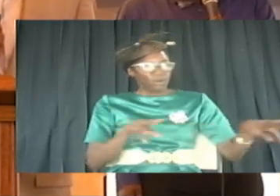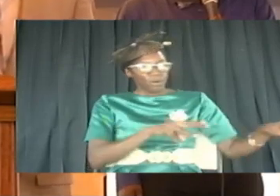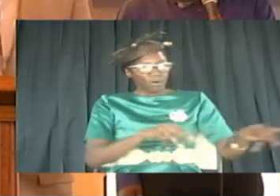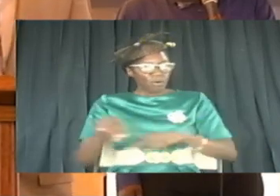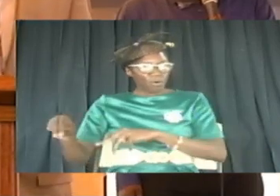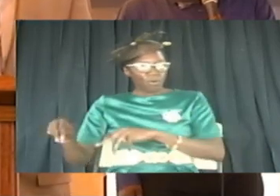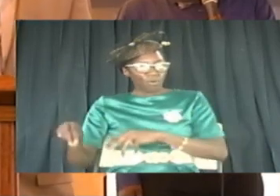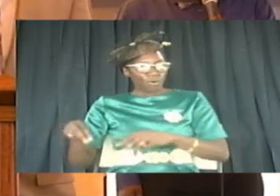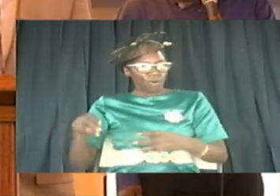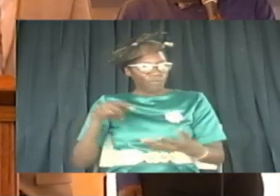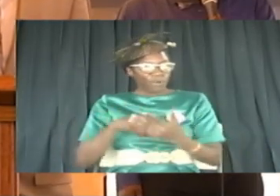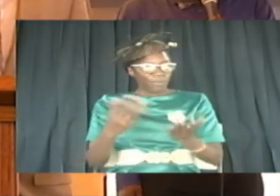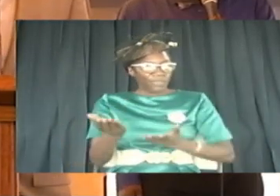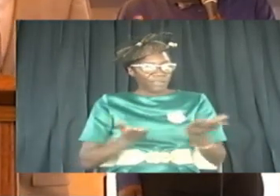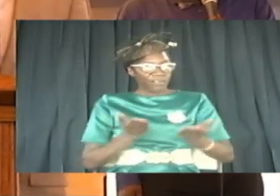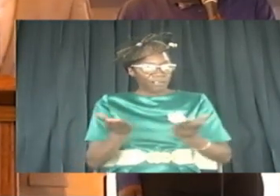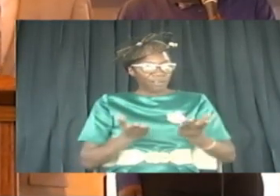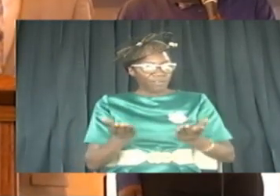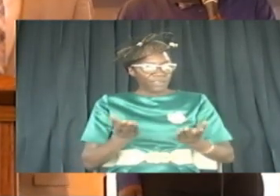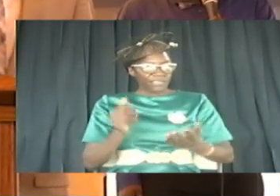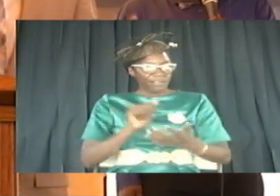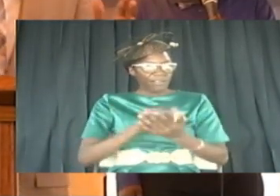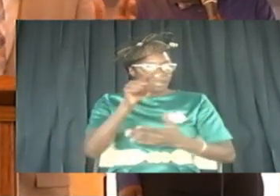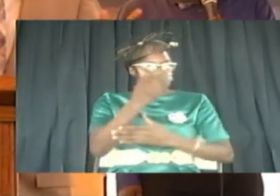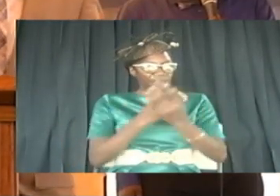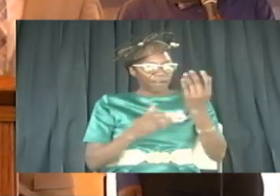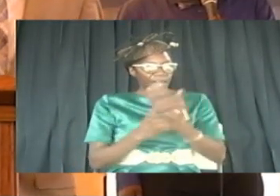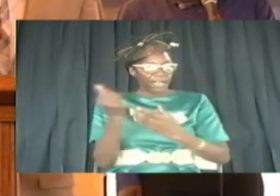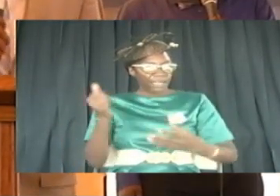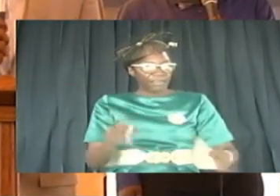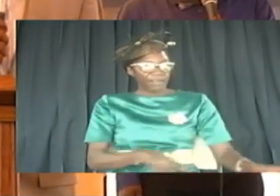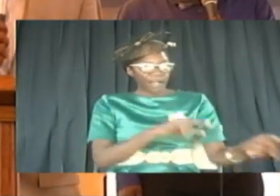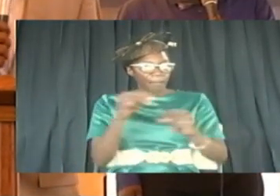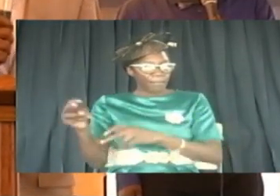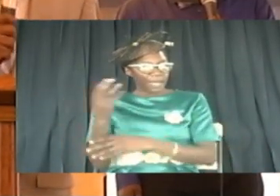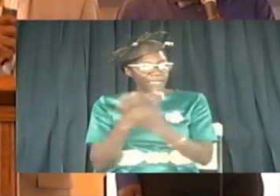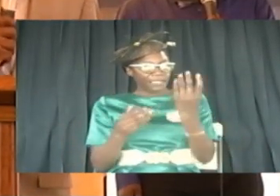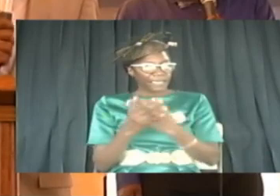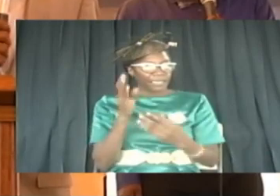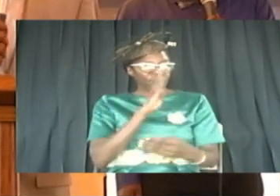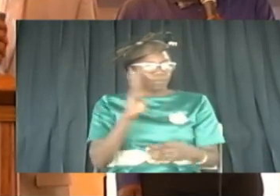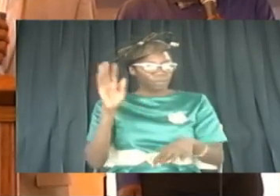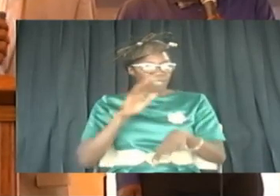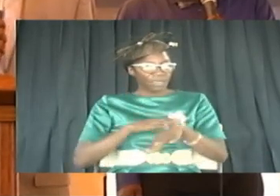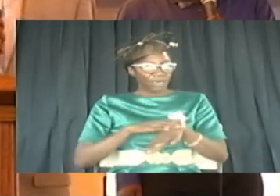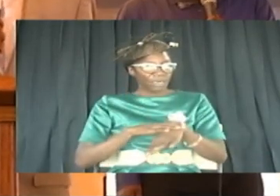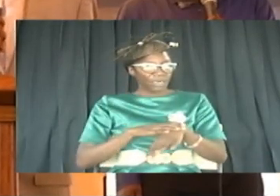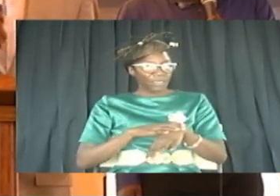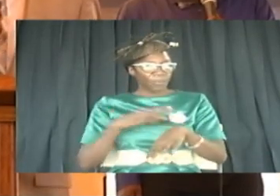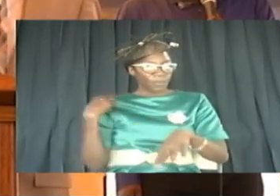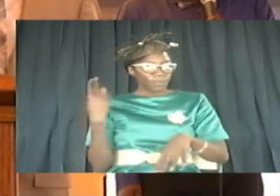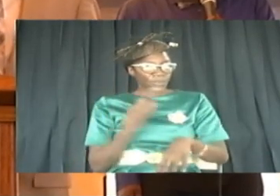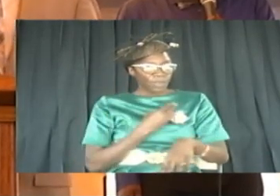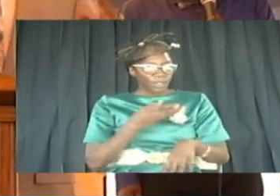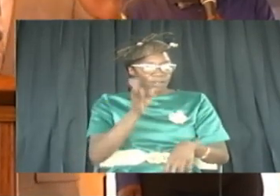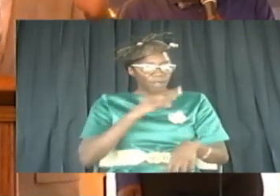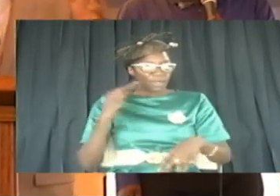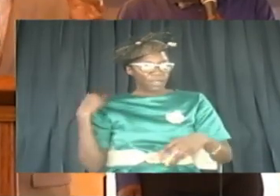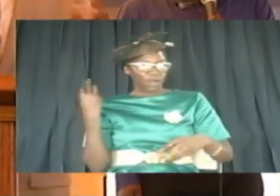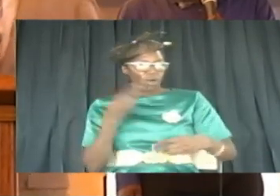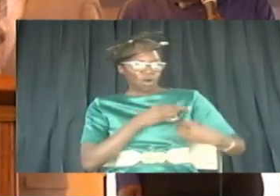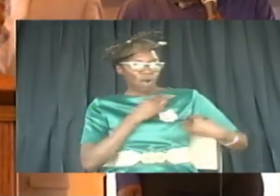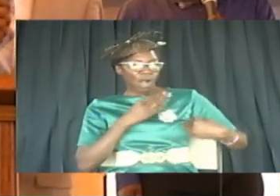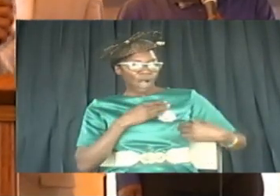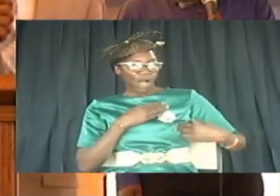service, that your hands, your mighty hands, will be upon it. And God, that our hearts will be